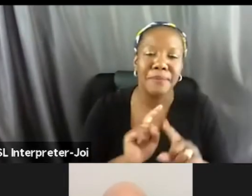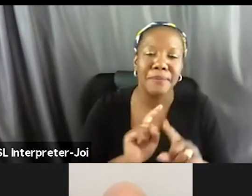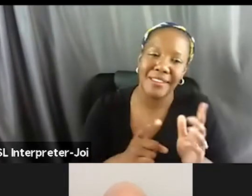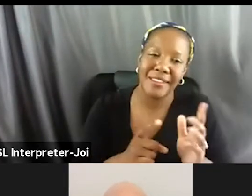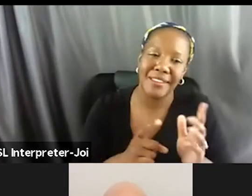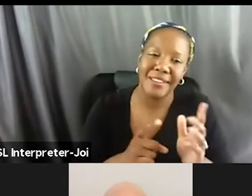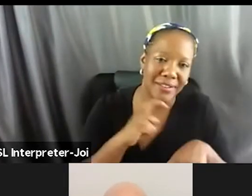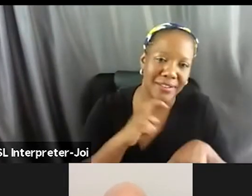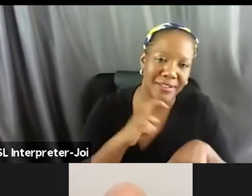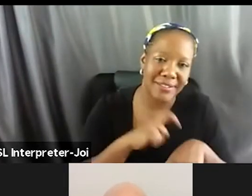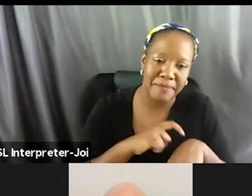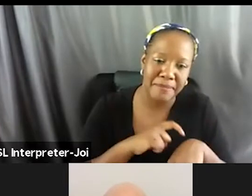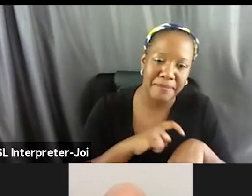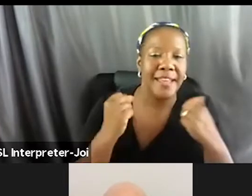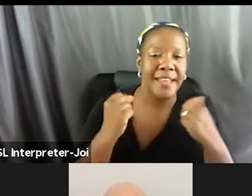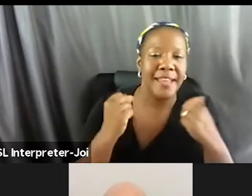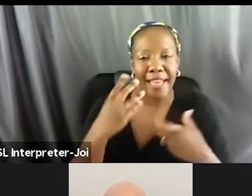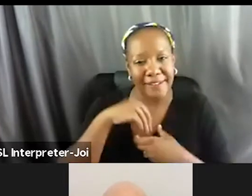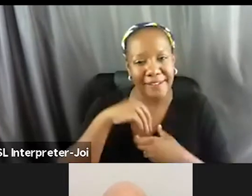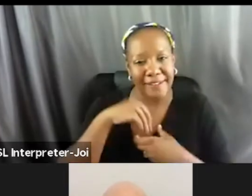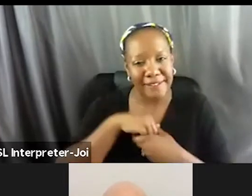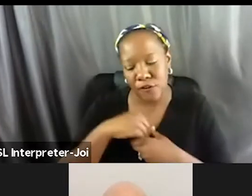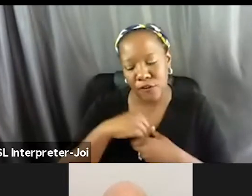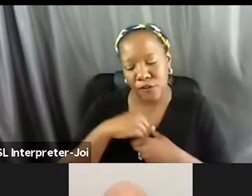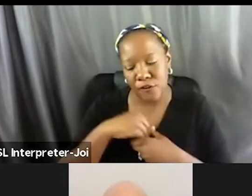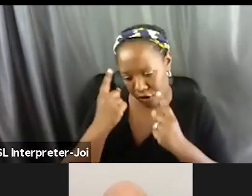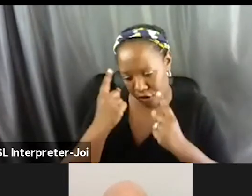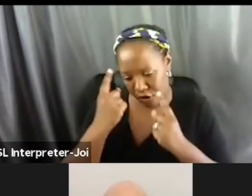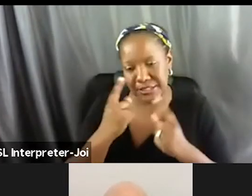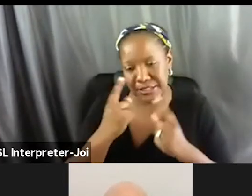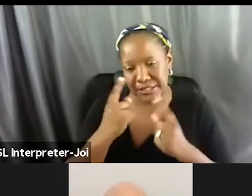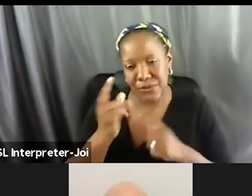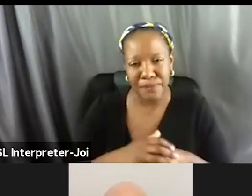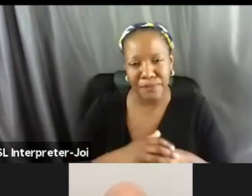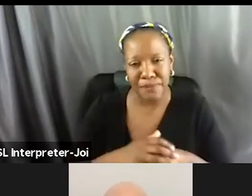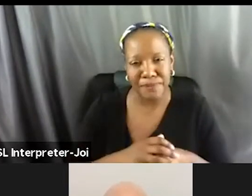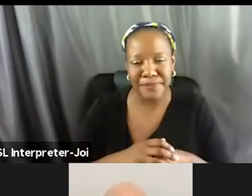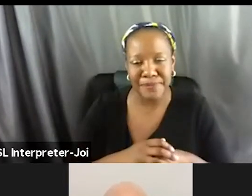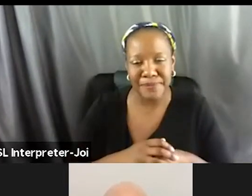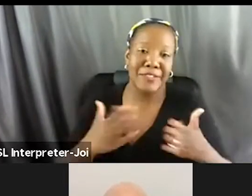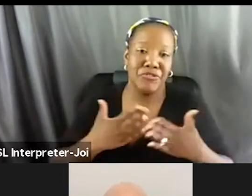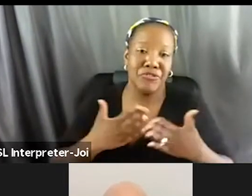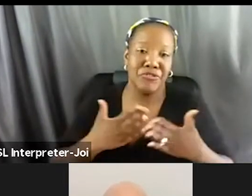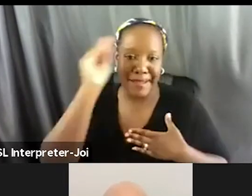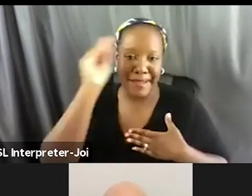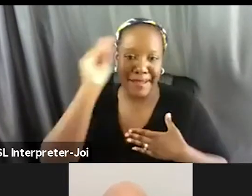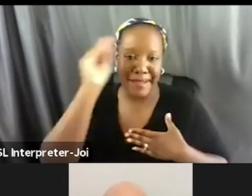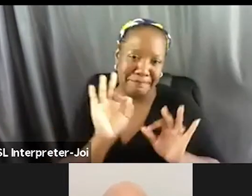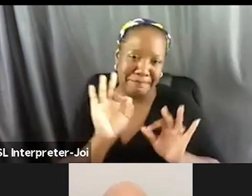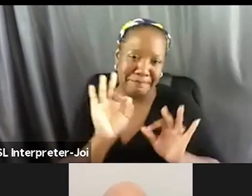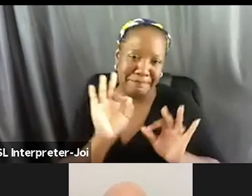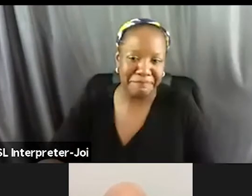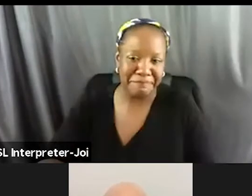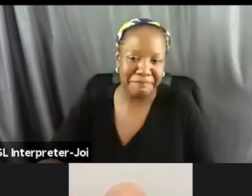and a lot of inner thoughts to yourself. So that's just my opinion on it.